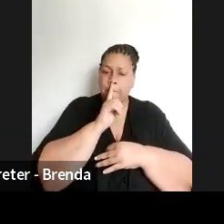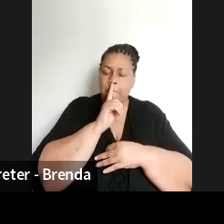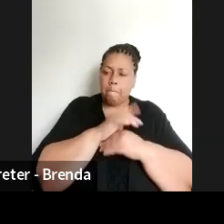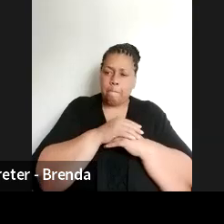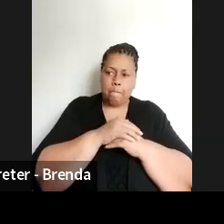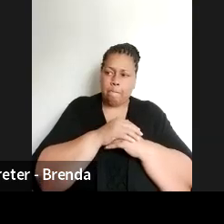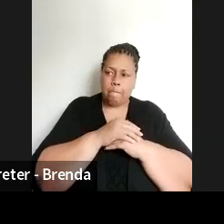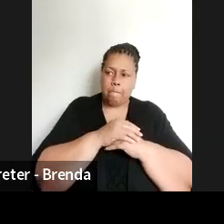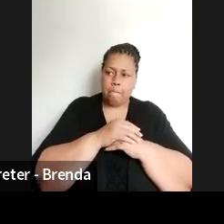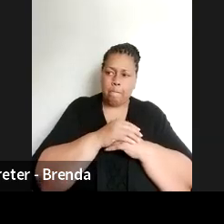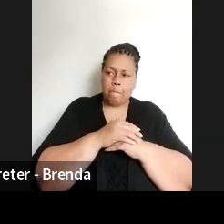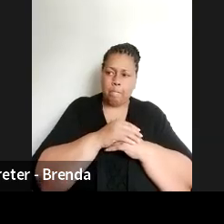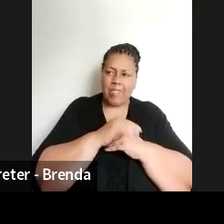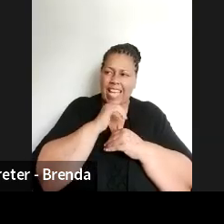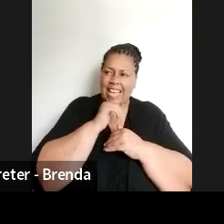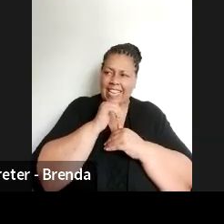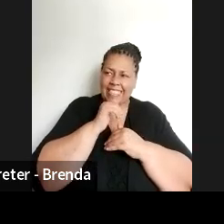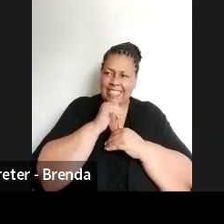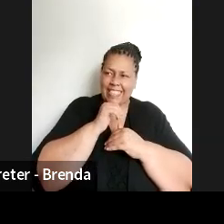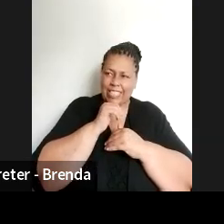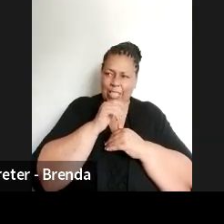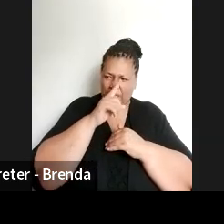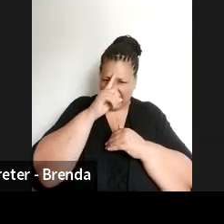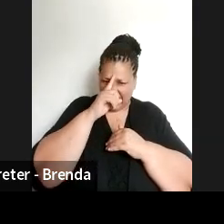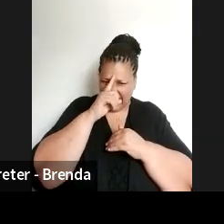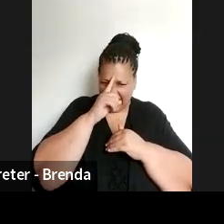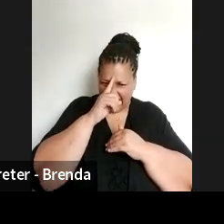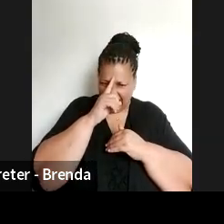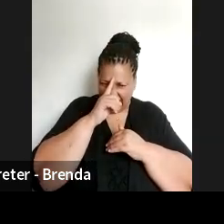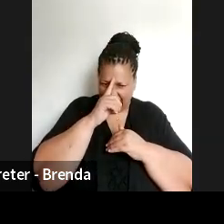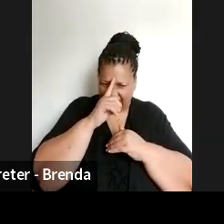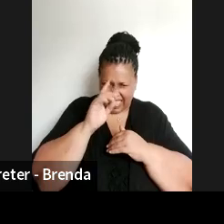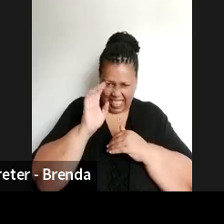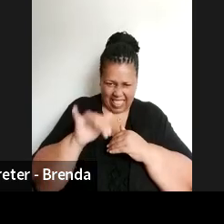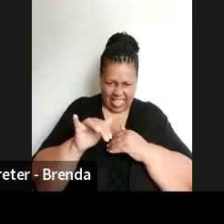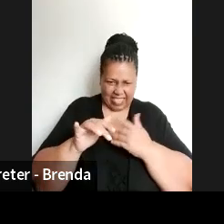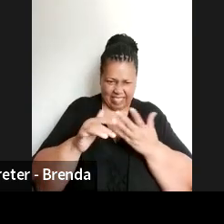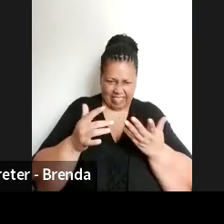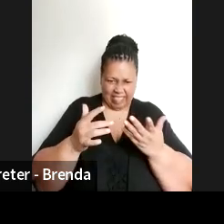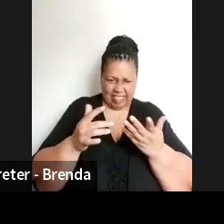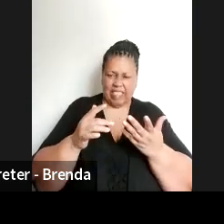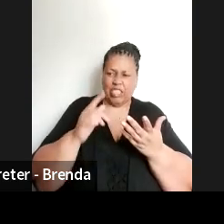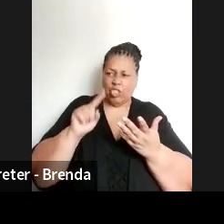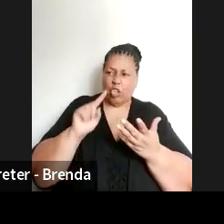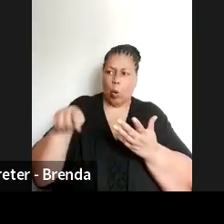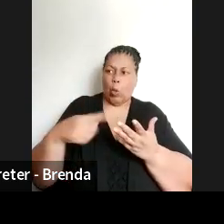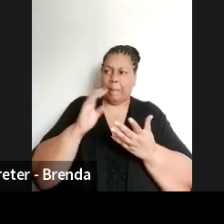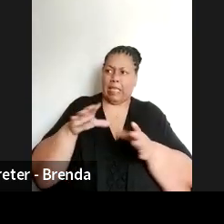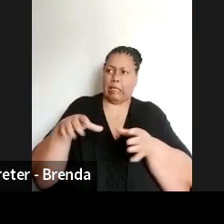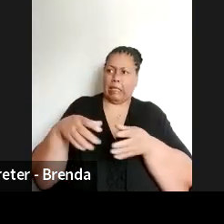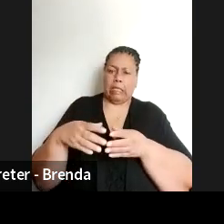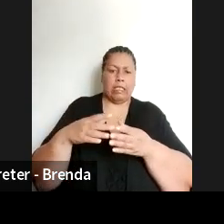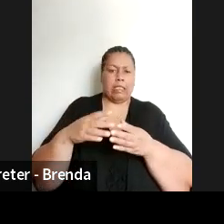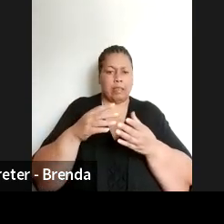I don't think I would have, just if I was like waving a magic wand, you'd have integrated classrooms.